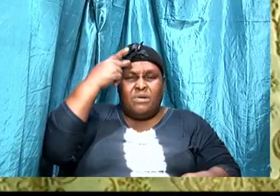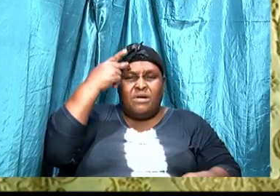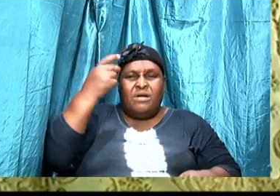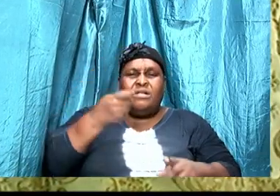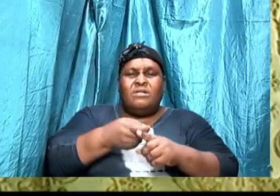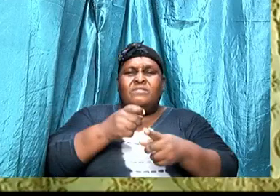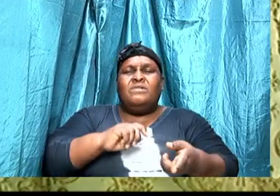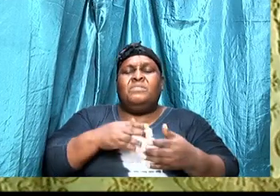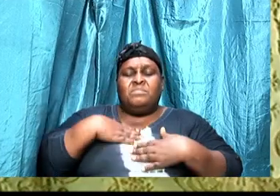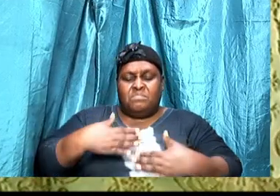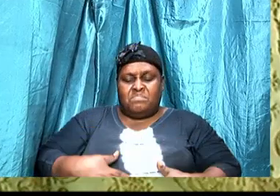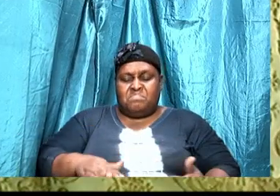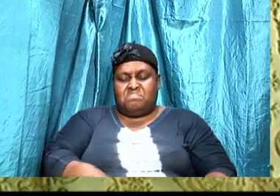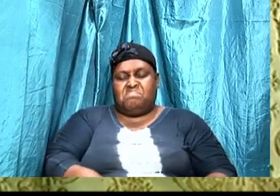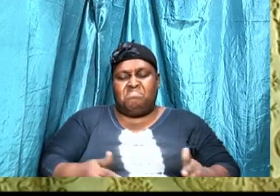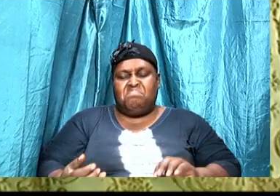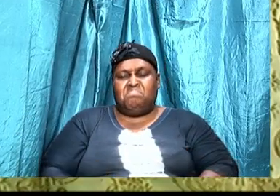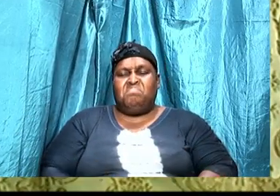has